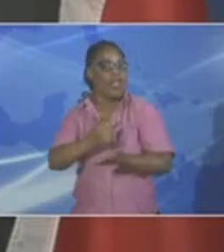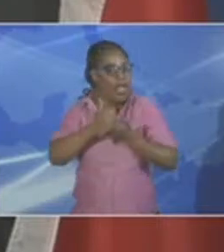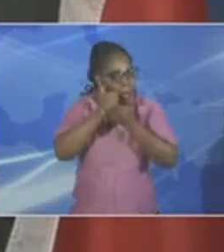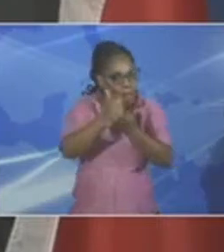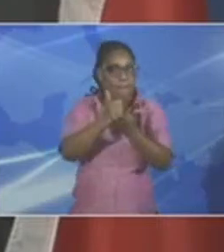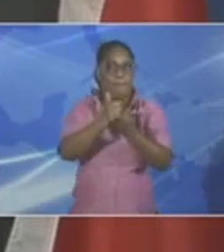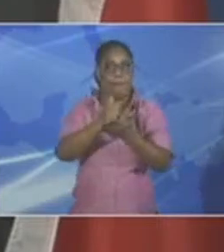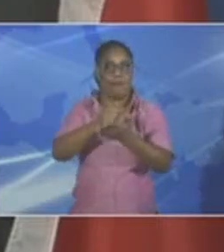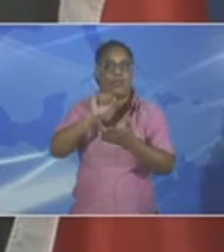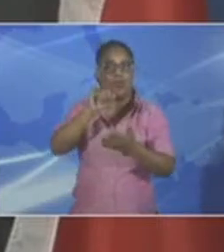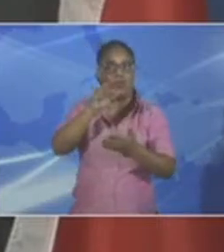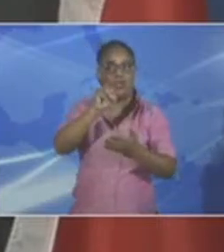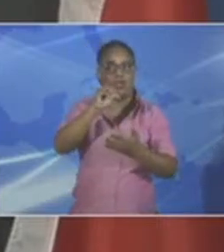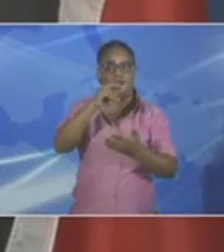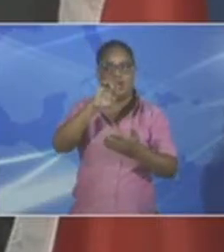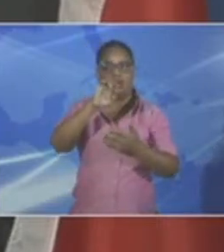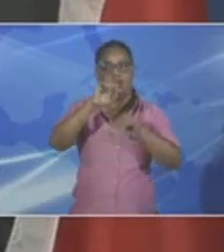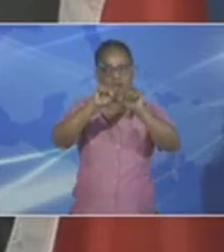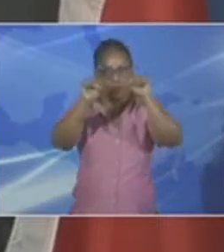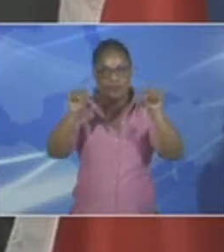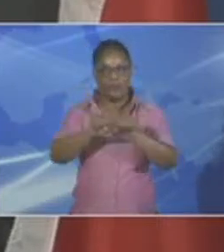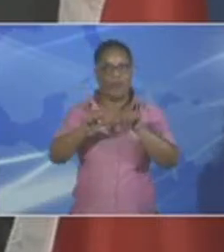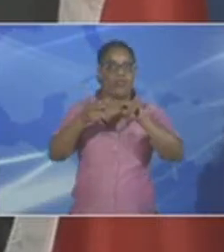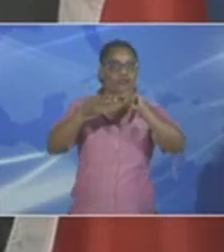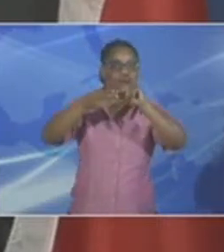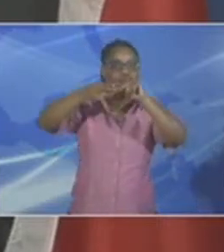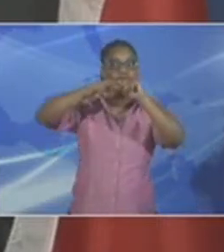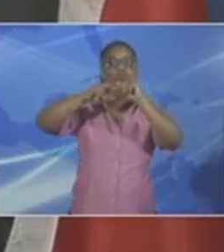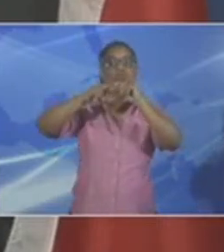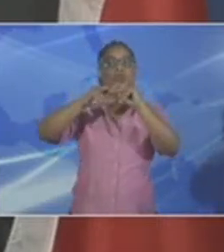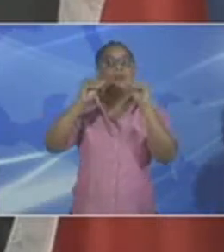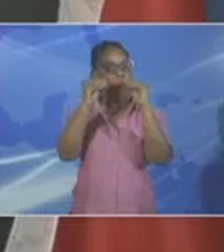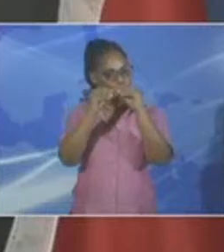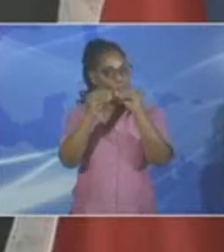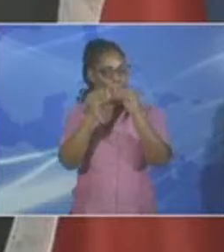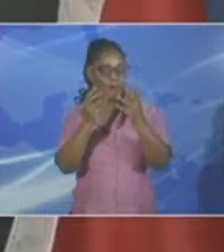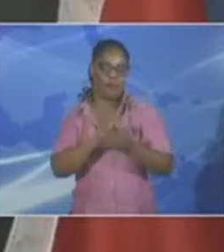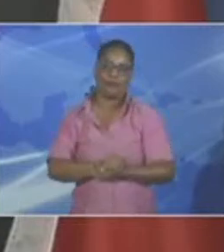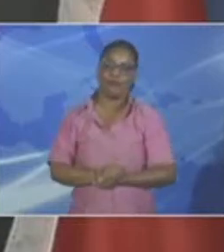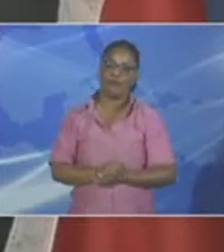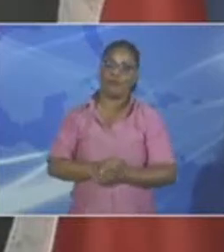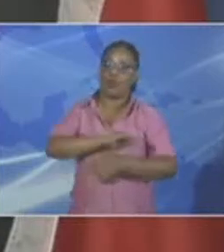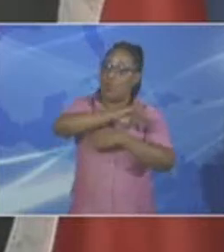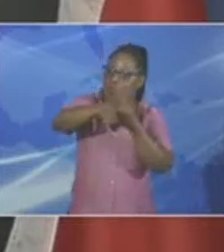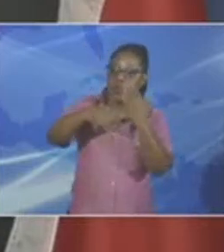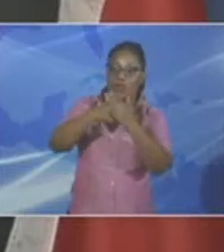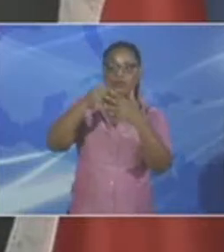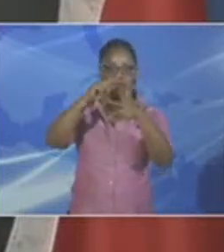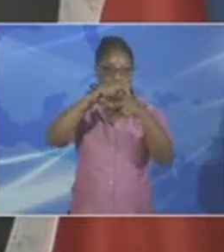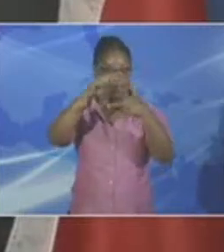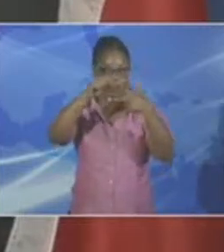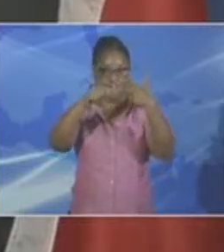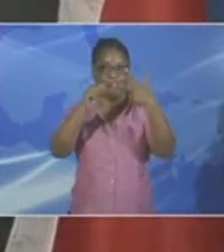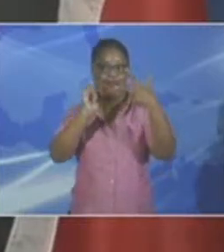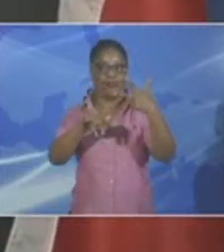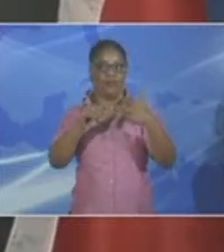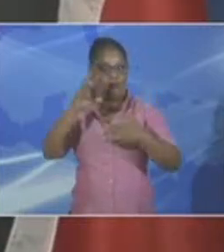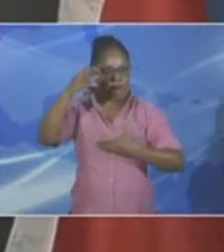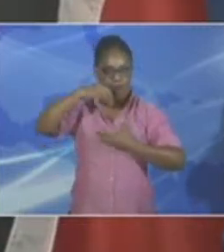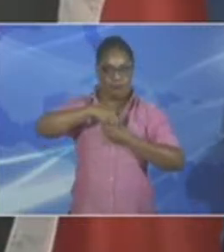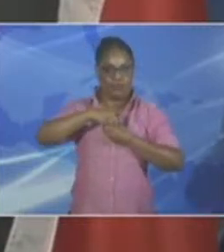All those requirements in cognizance of the fact that there's a virus that can spread from person to person.